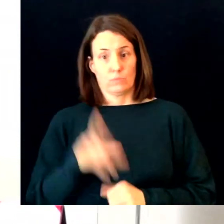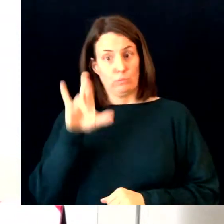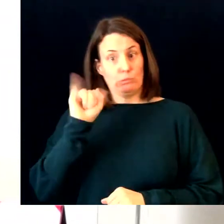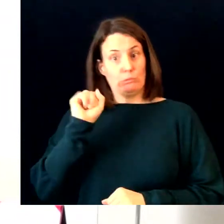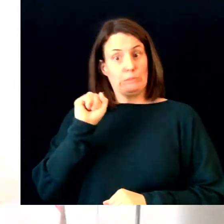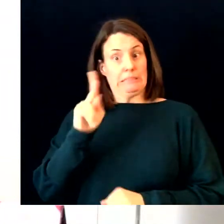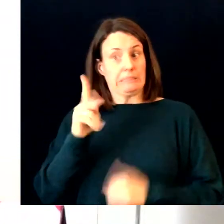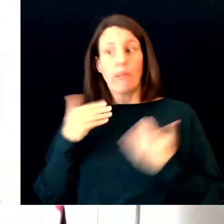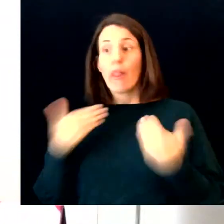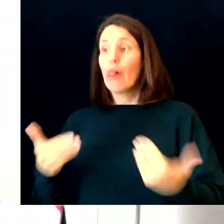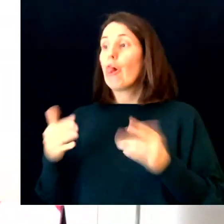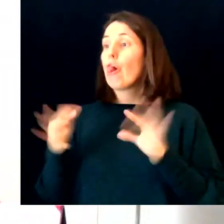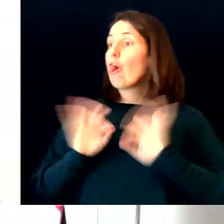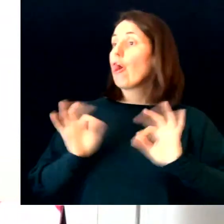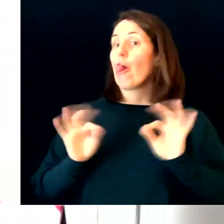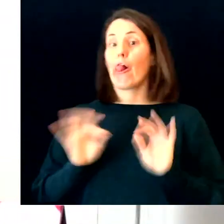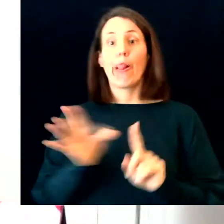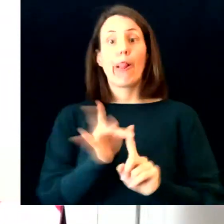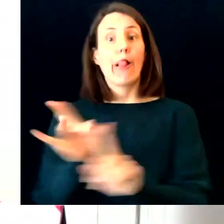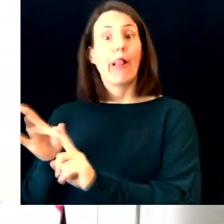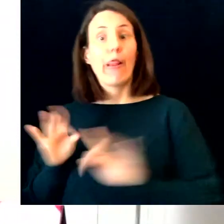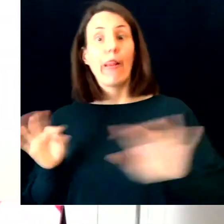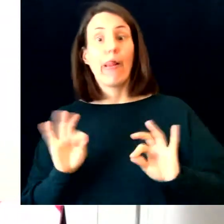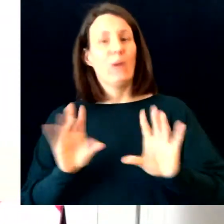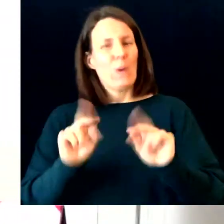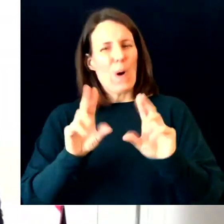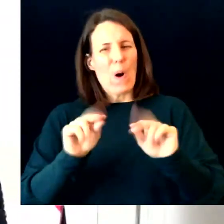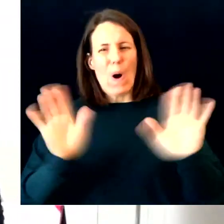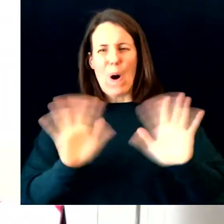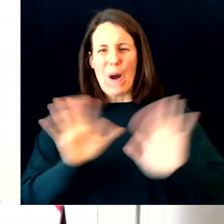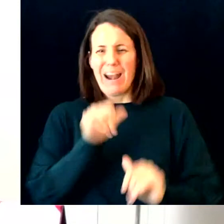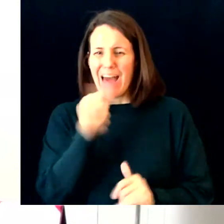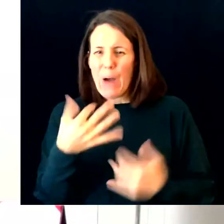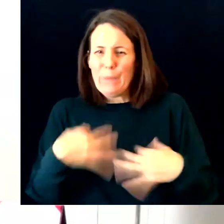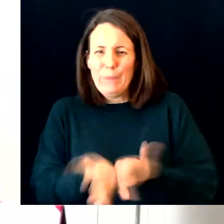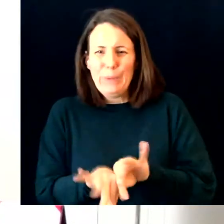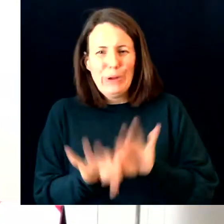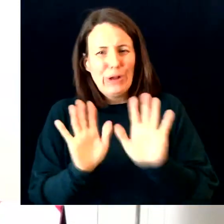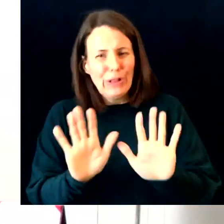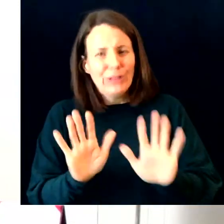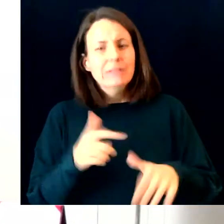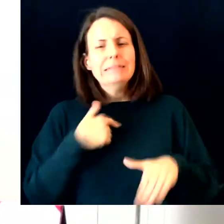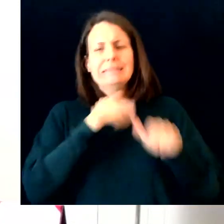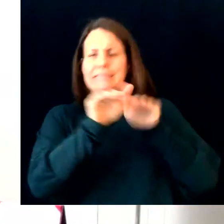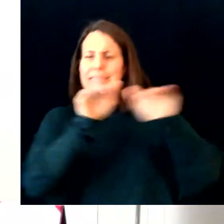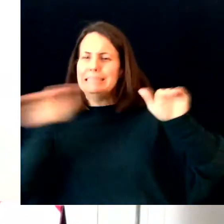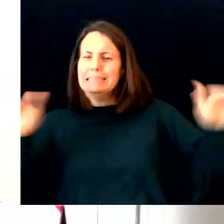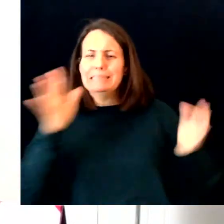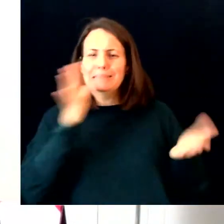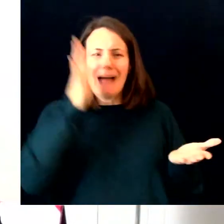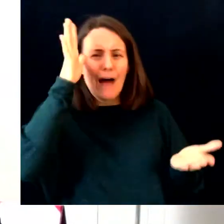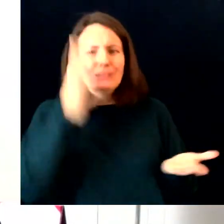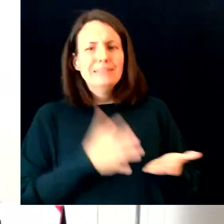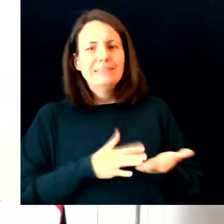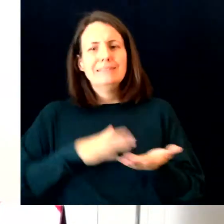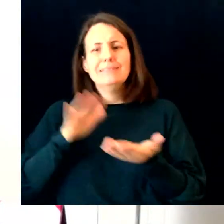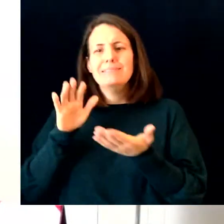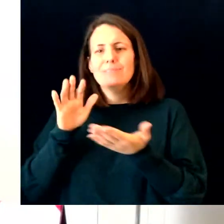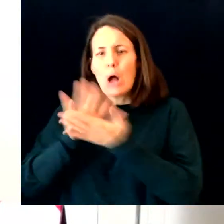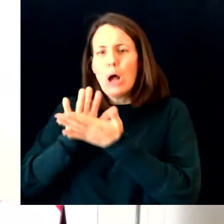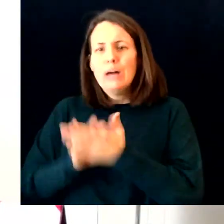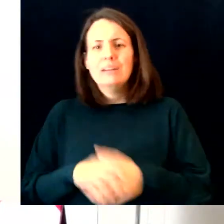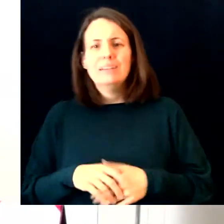to tell all of the families that I work with, whether it's in the hospital, whether it's in my community, whether it's in my personal network,